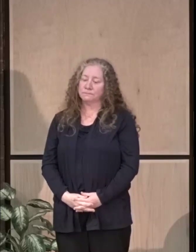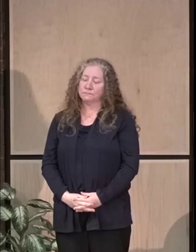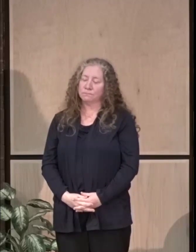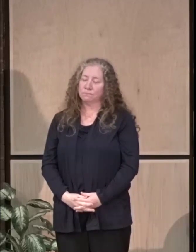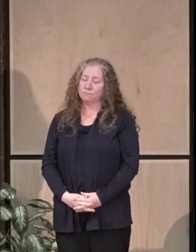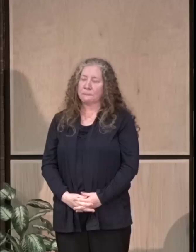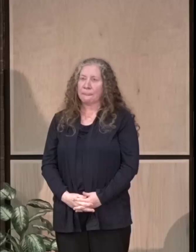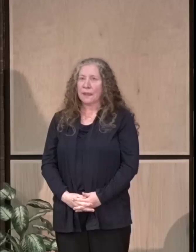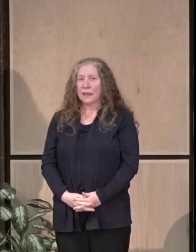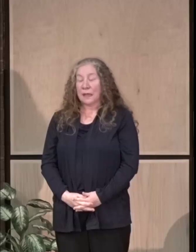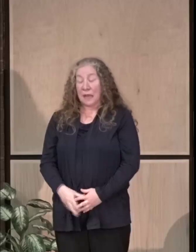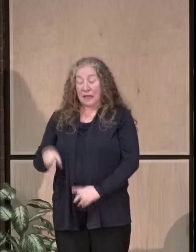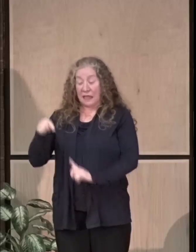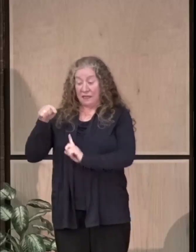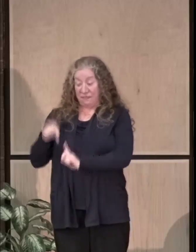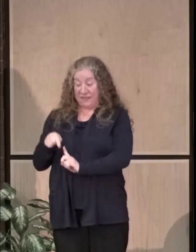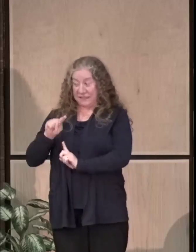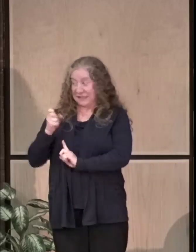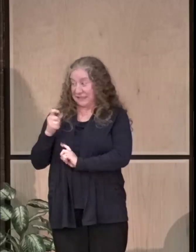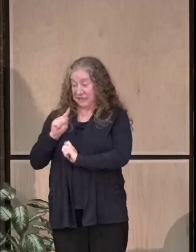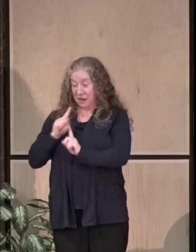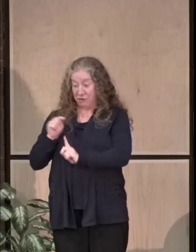I believe this conversation was